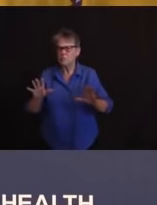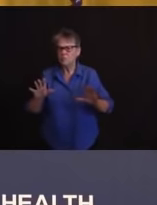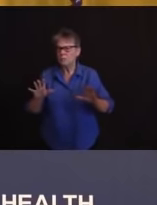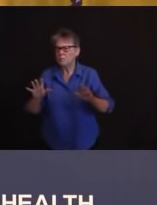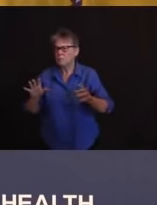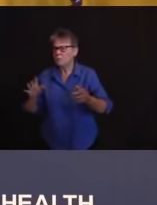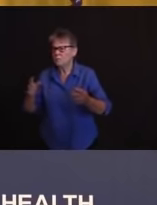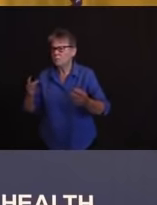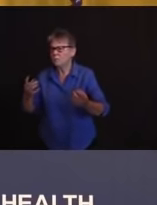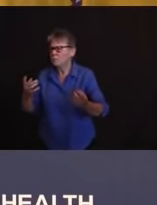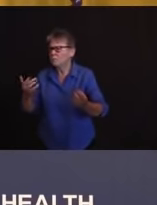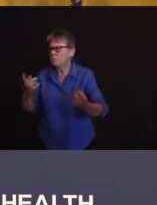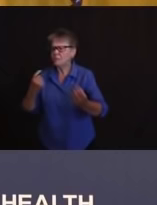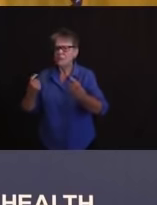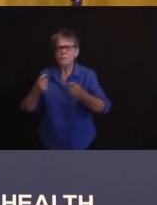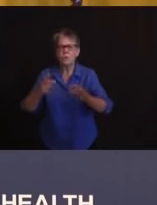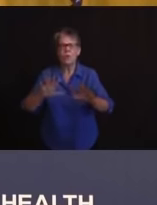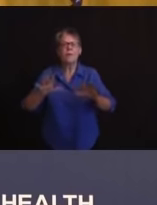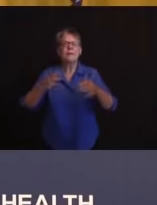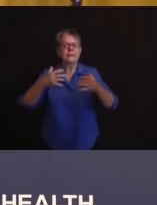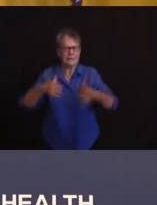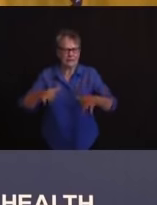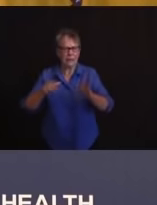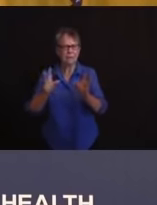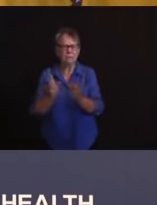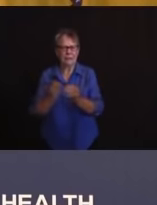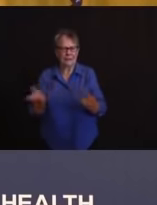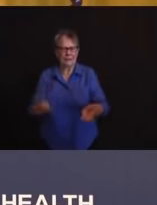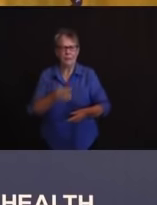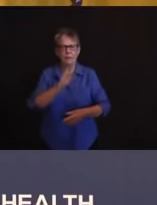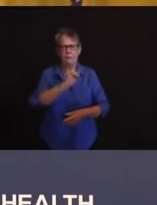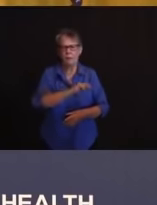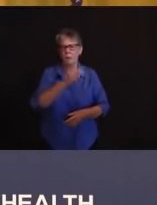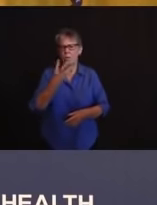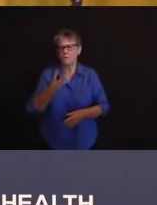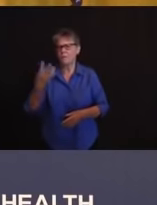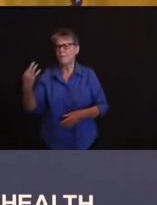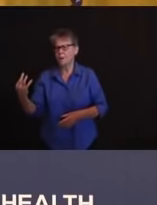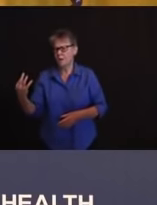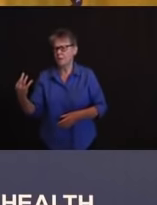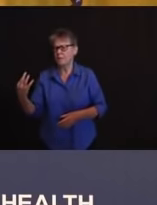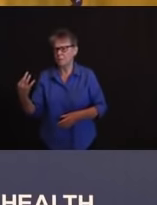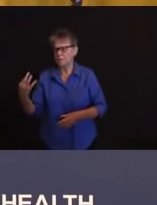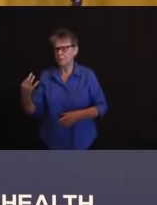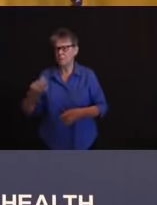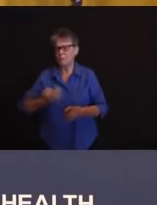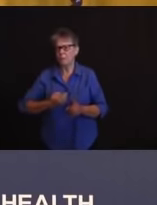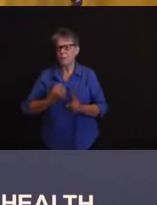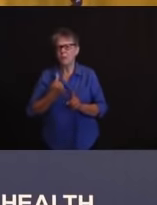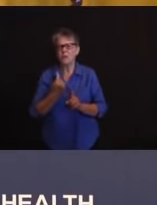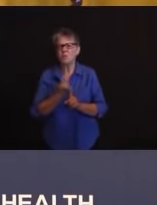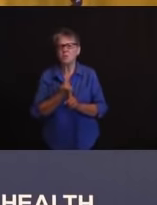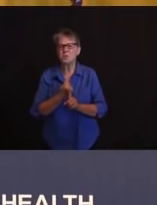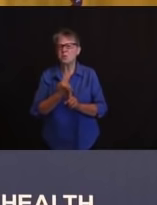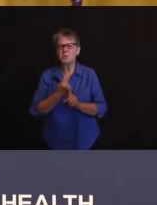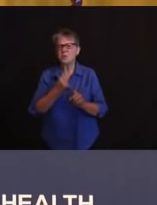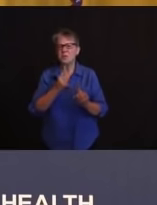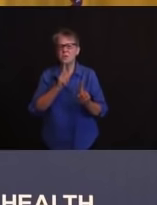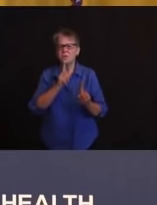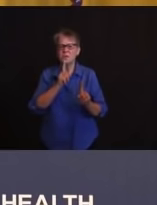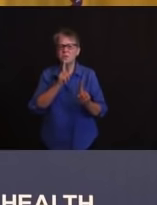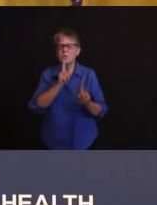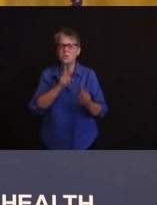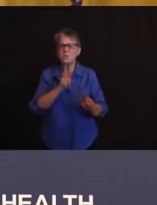Wednesday, Friday mode this week. So we'll be with you virtually tomorrow as if it were a weekend day. We'll be back live at 1 o'clock on